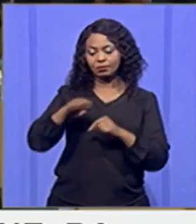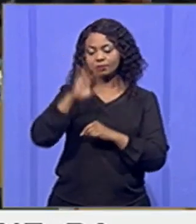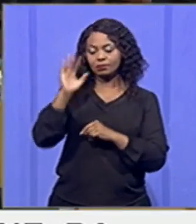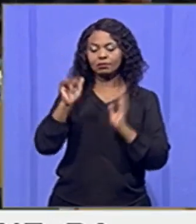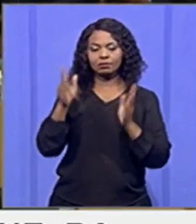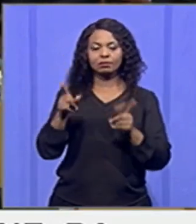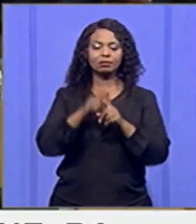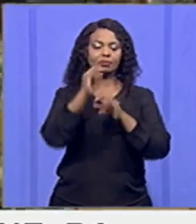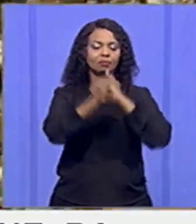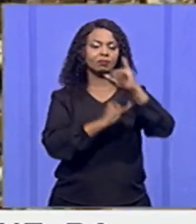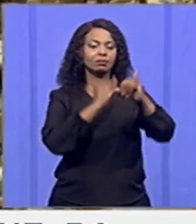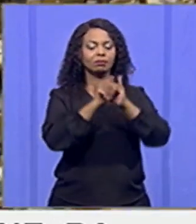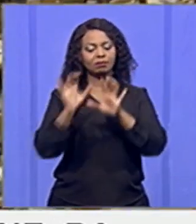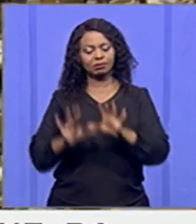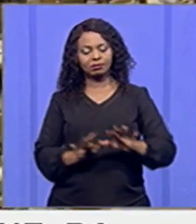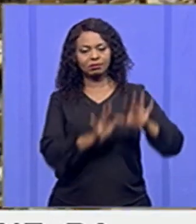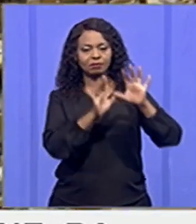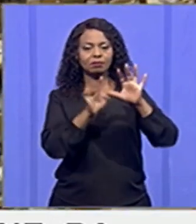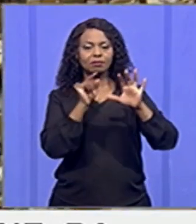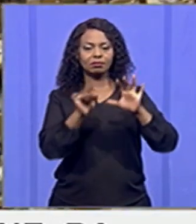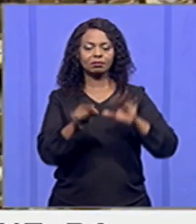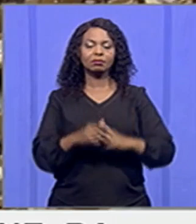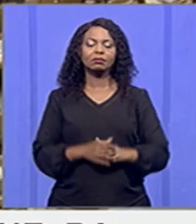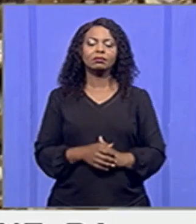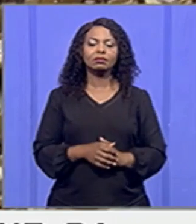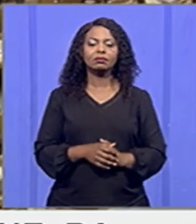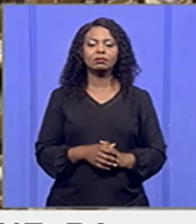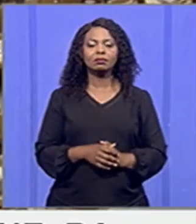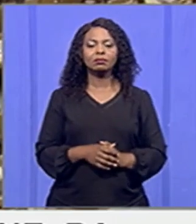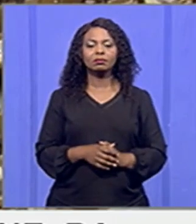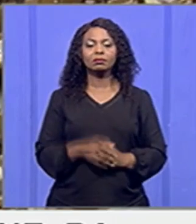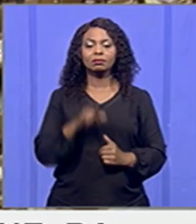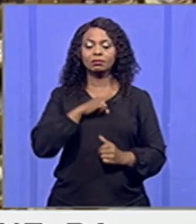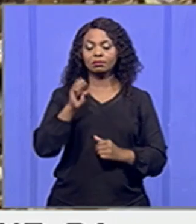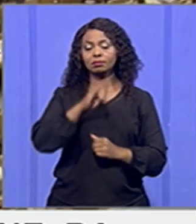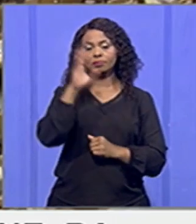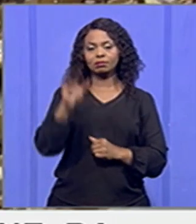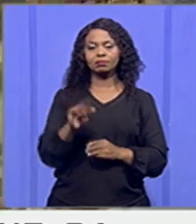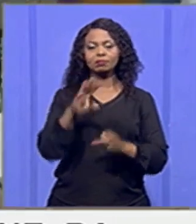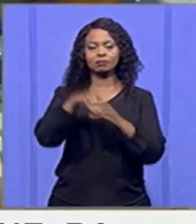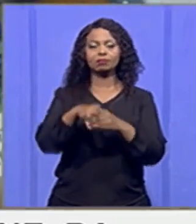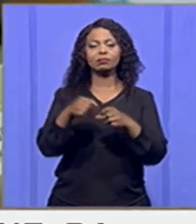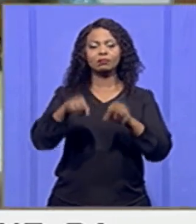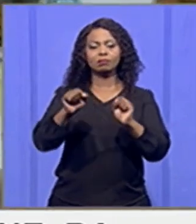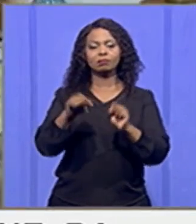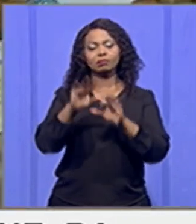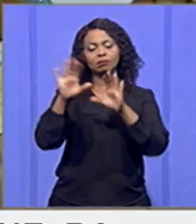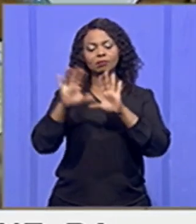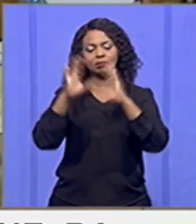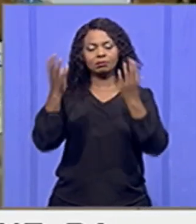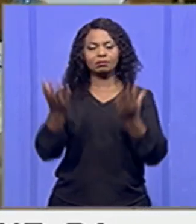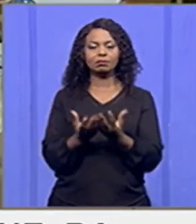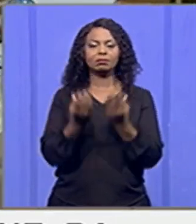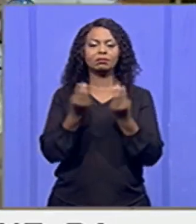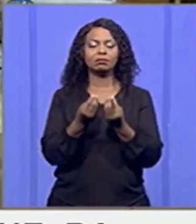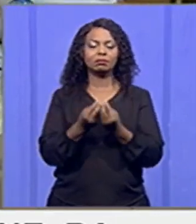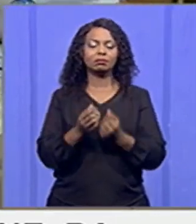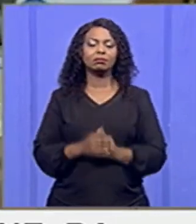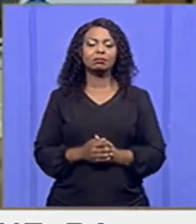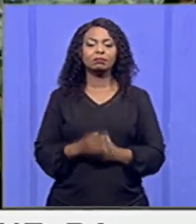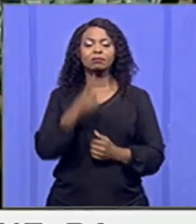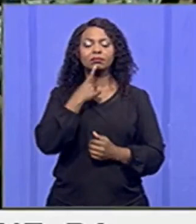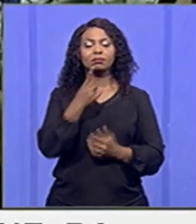le go ralala kontinente le dikgaolo dingwe jaaka Afrika Borwa e tshameka karolo e botlhokwa mo mererong ya lefatshe. Go na le dipelaelo tsa